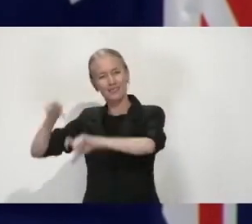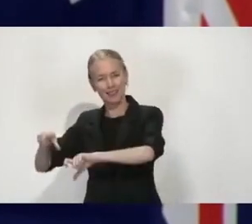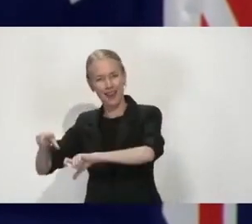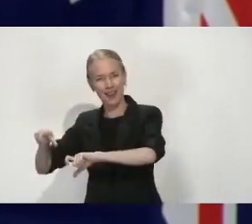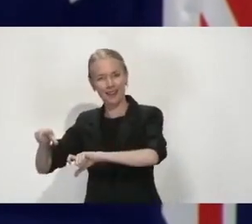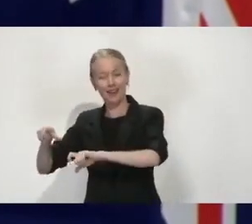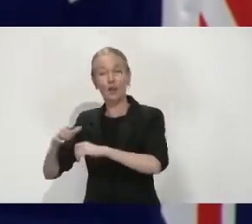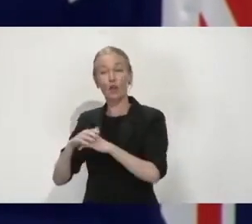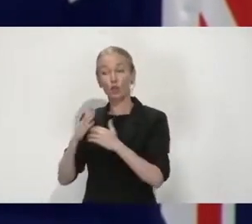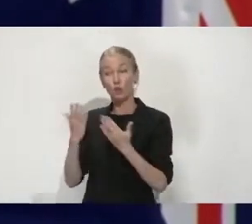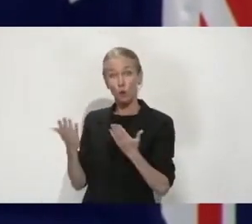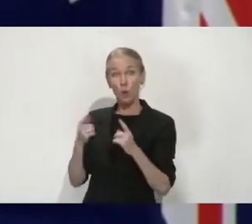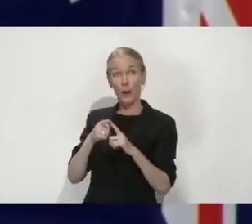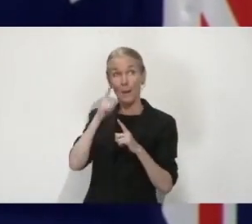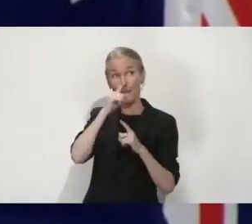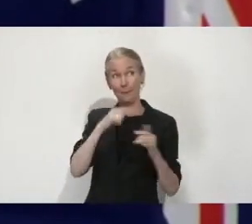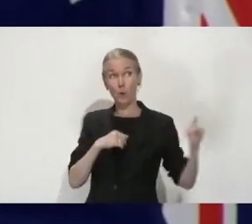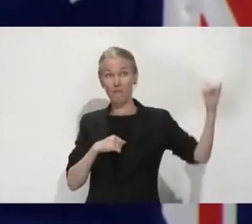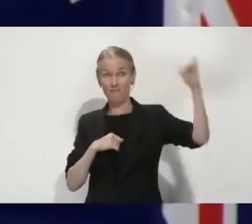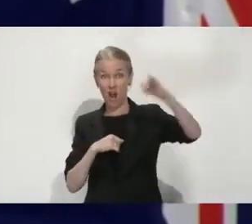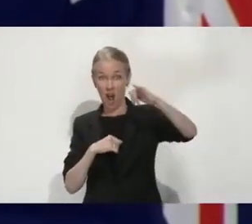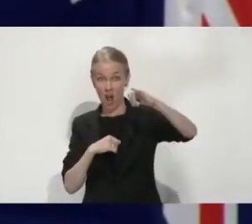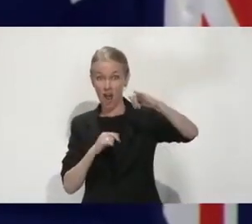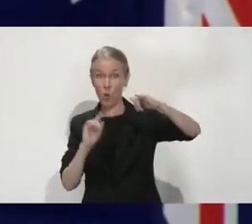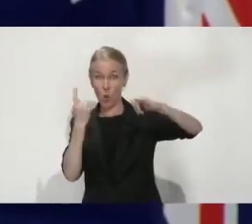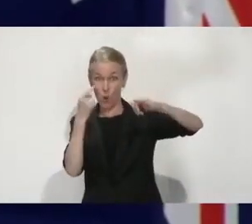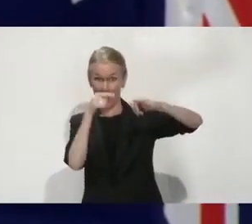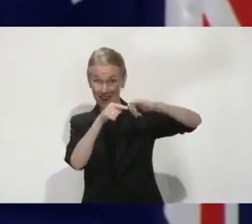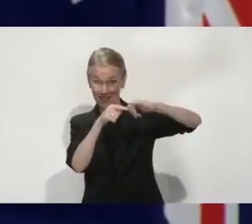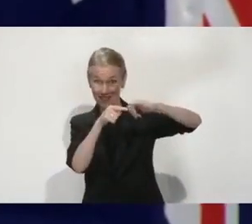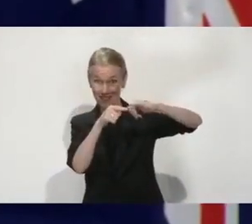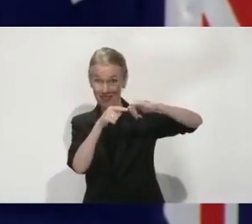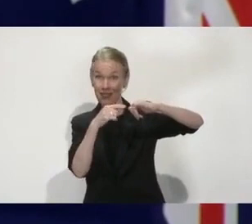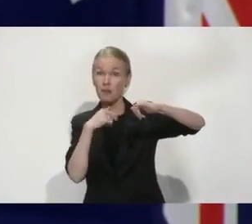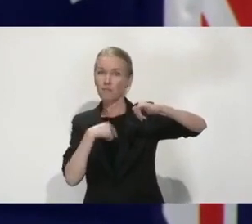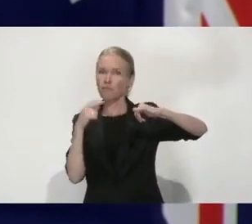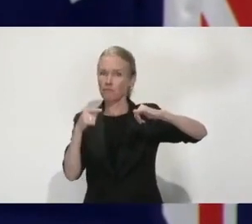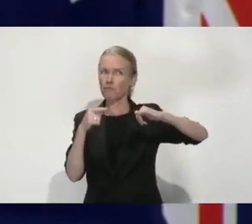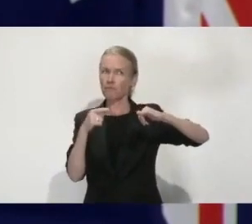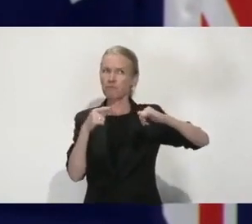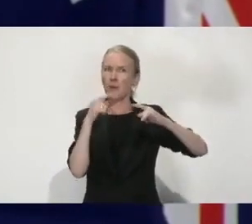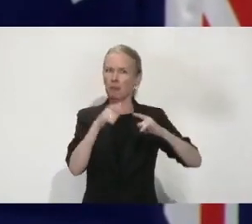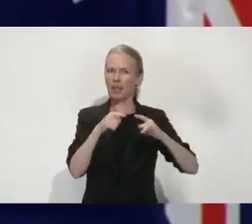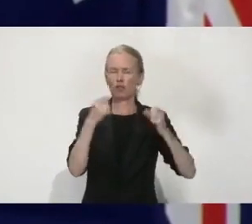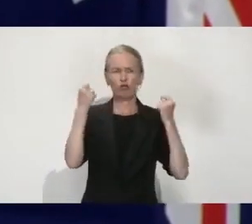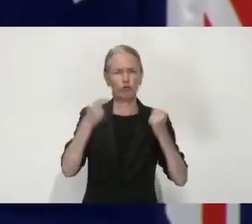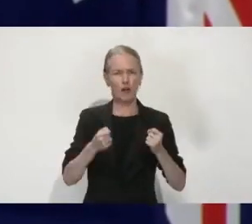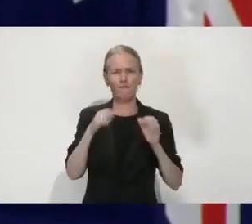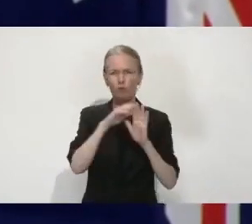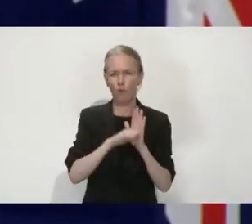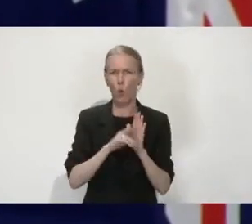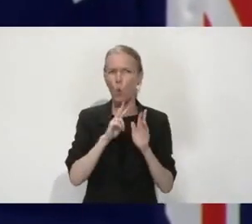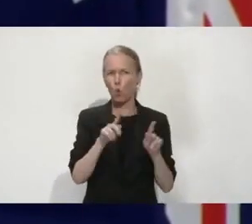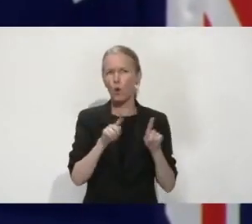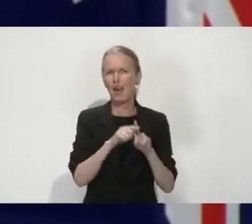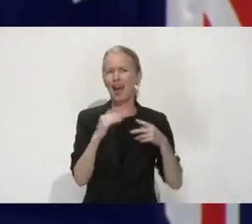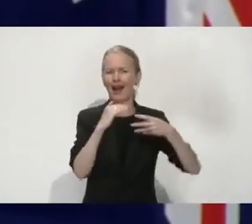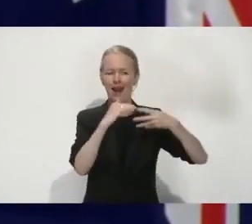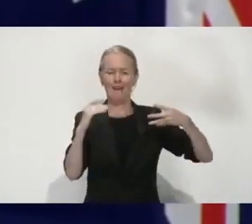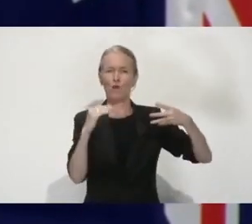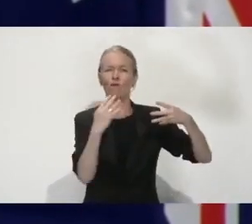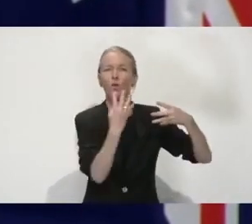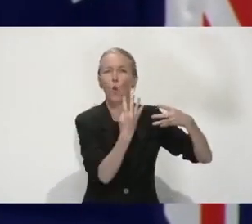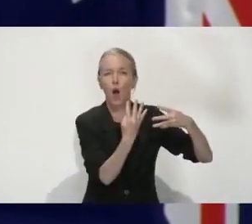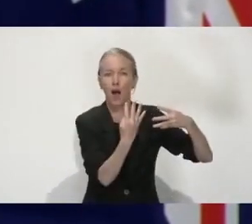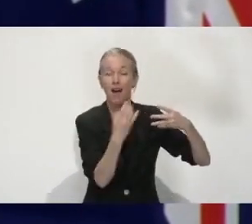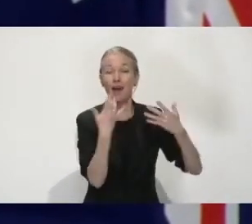system we use now. So they fly in to Auckland, they are facilitated under a level 4 environment onto a transfer charter aircraft